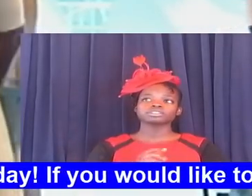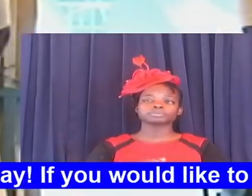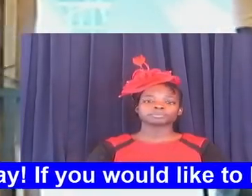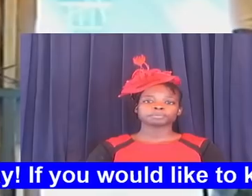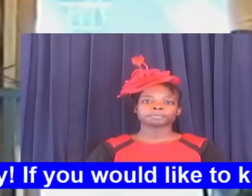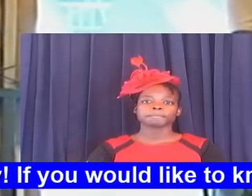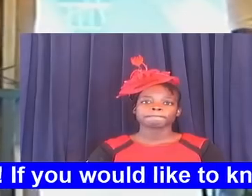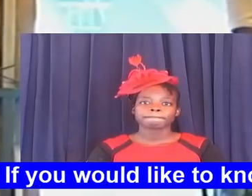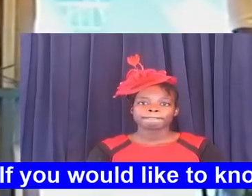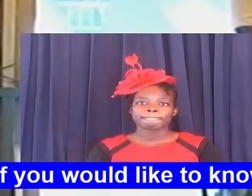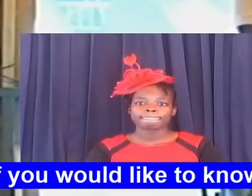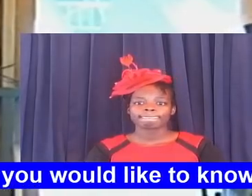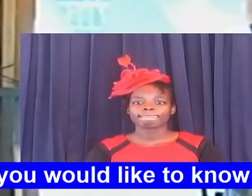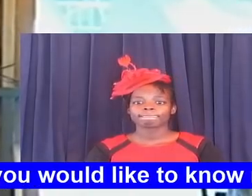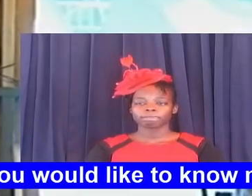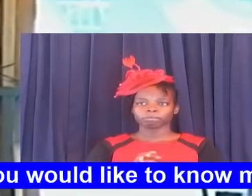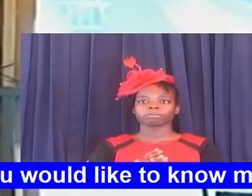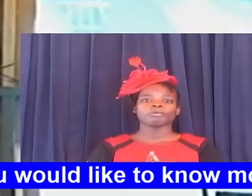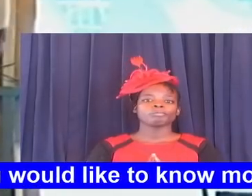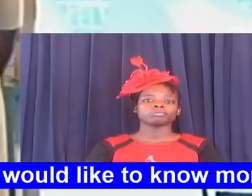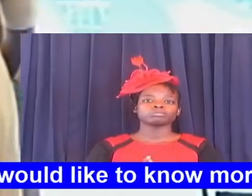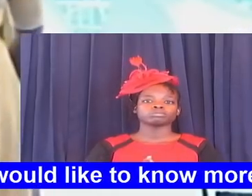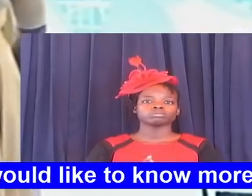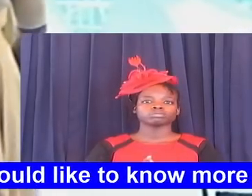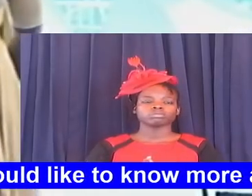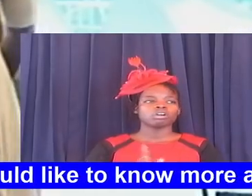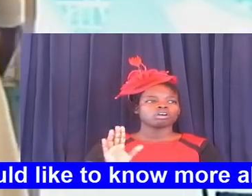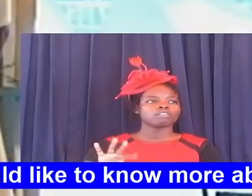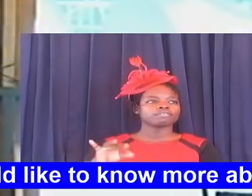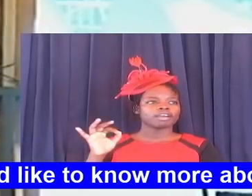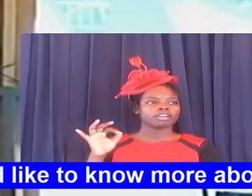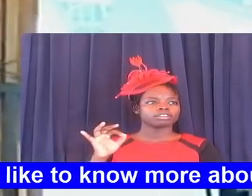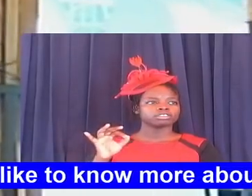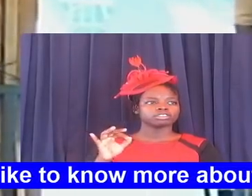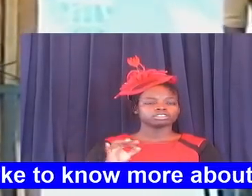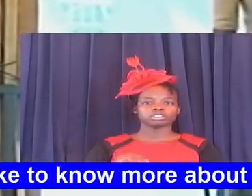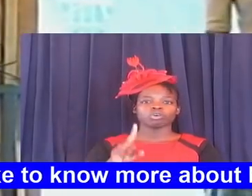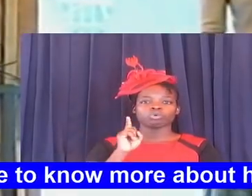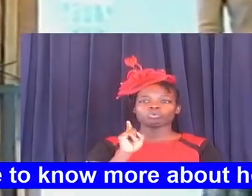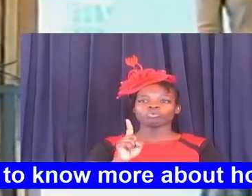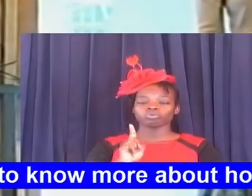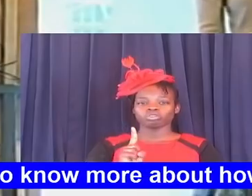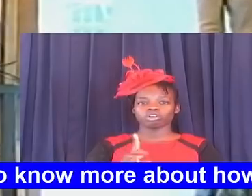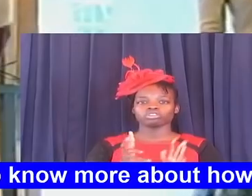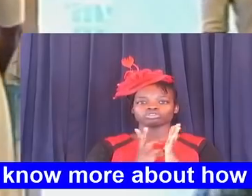you can identify one single will, one,